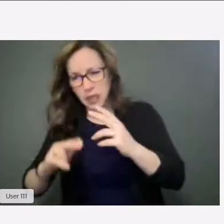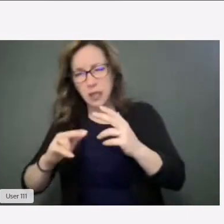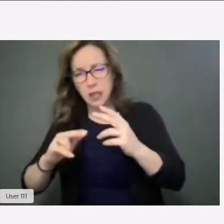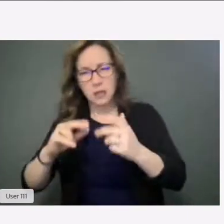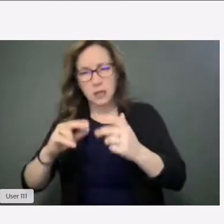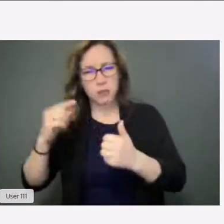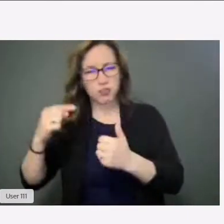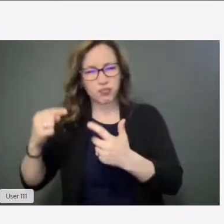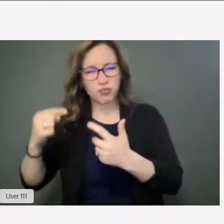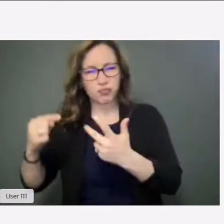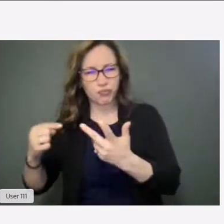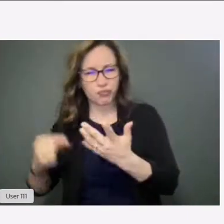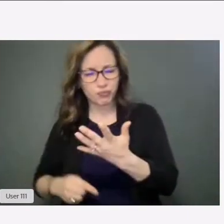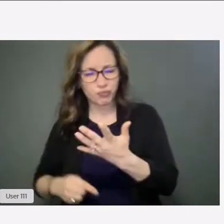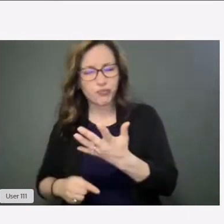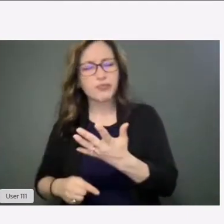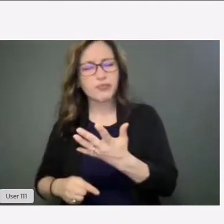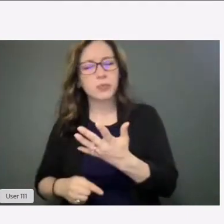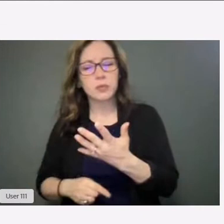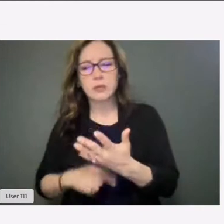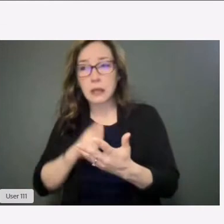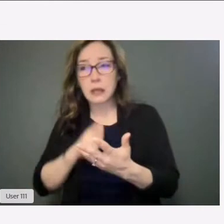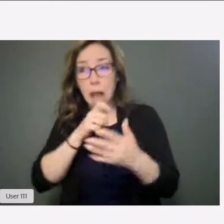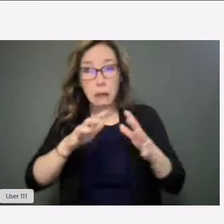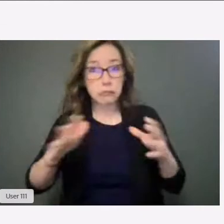nature.